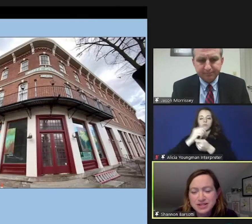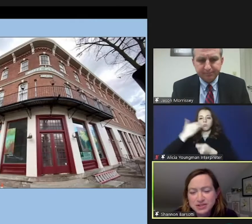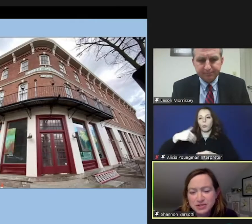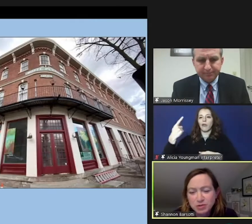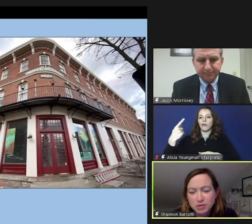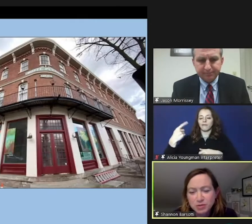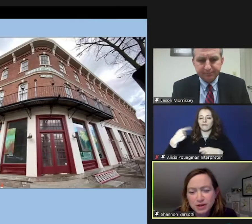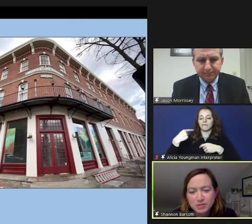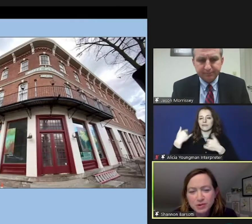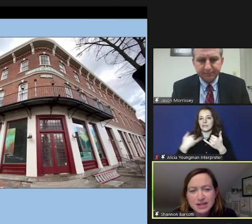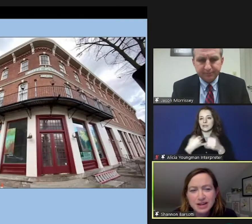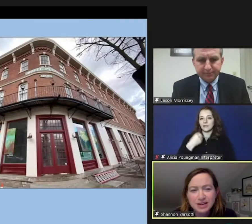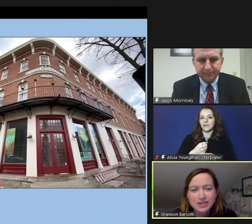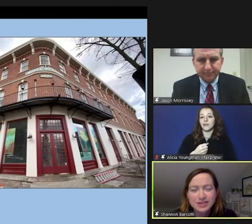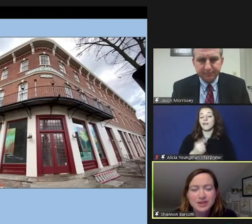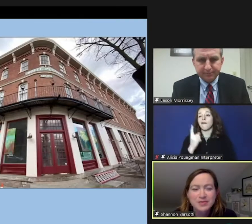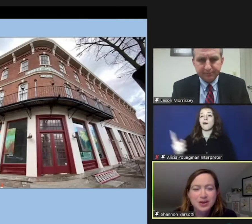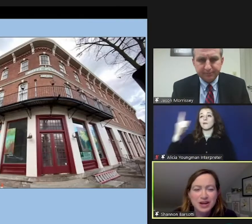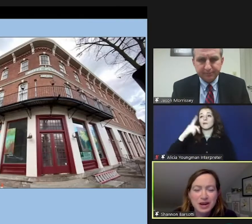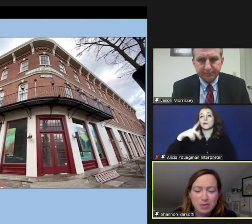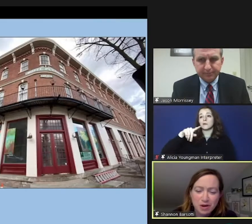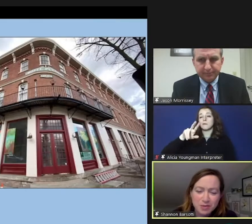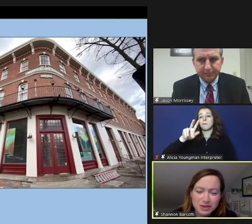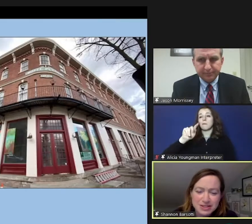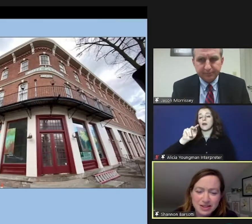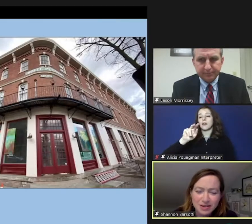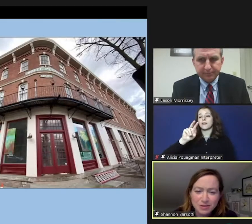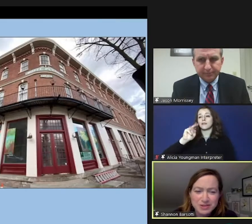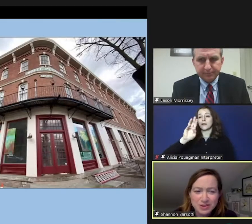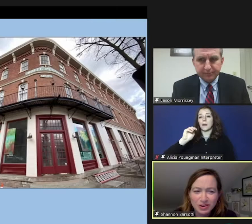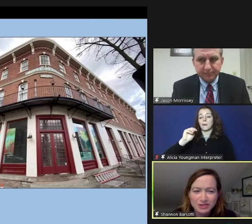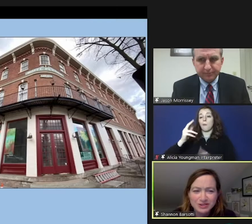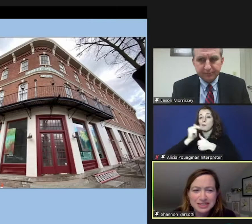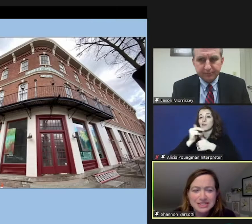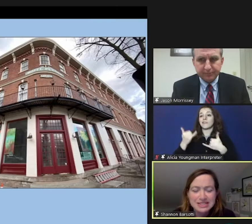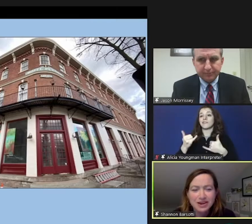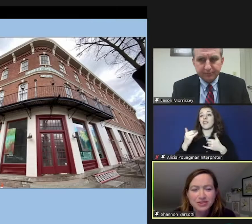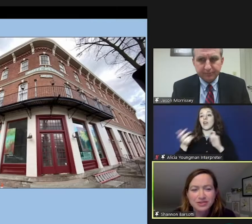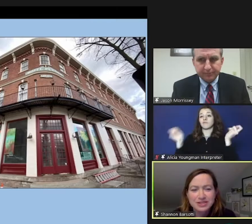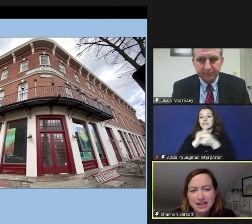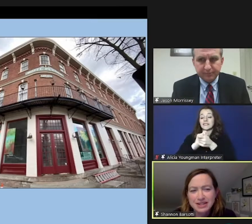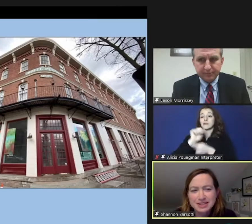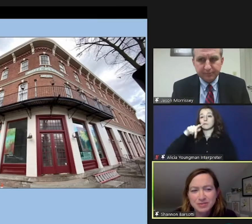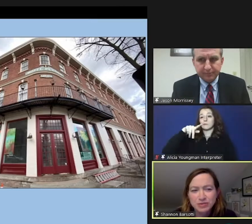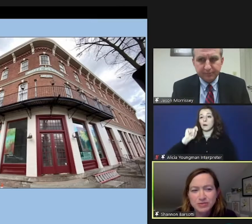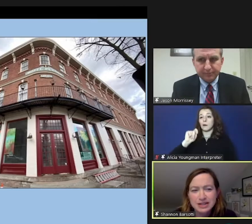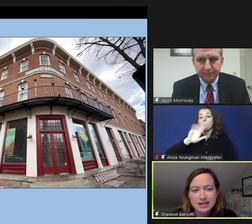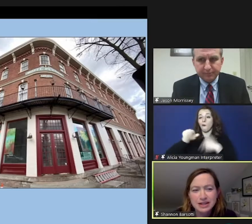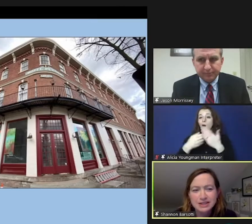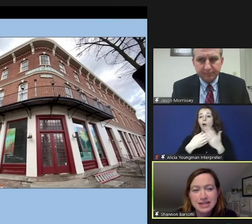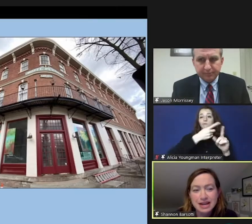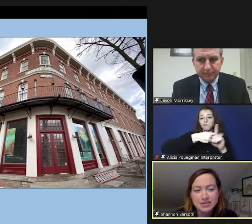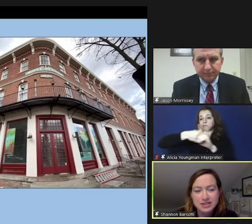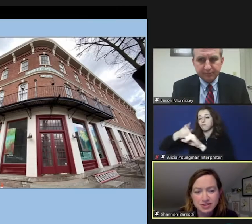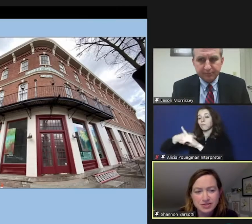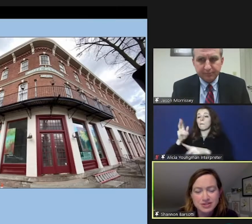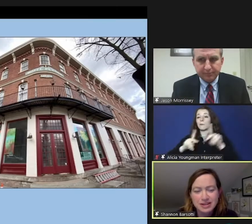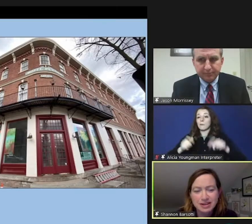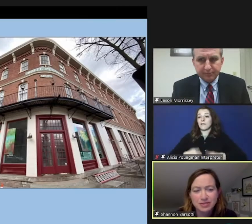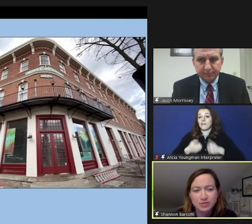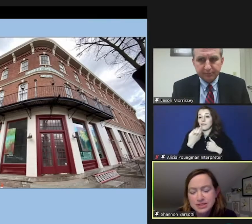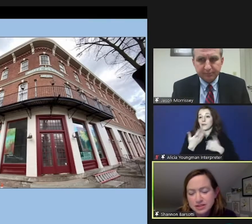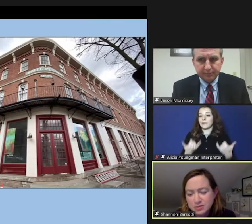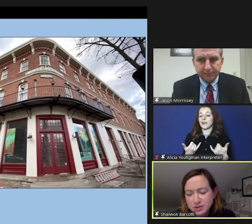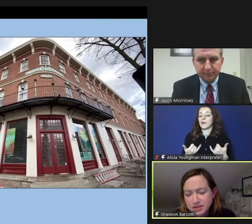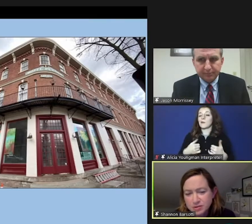The upstairs, the former Putnam Hotel, are now apartments that are almost all leased out. The tenants have moved in, and the